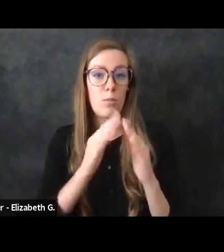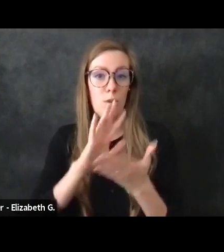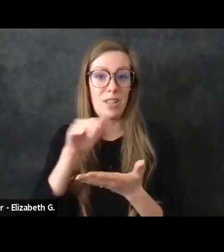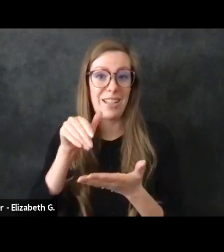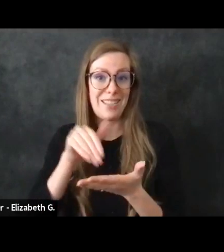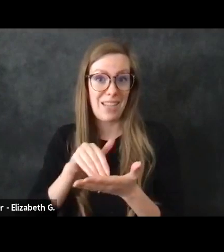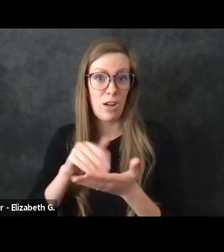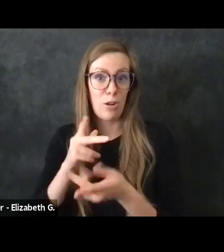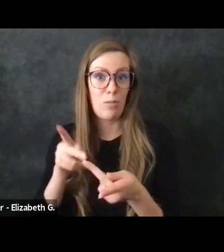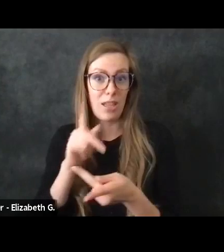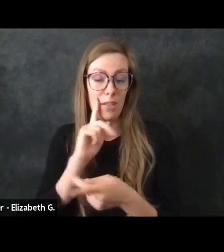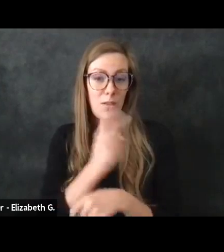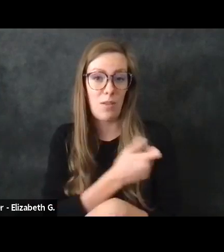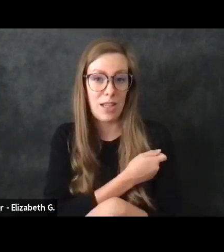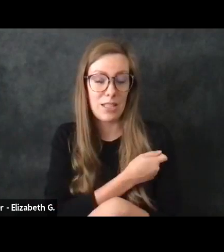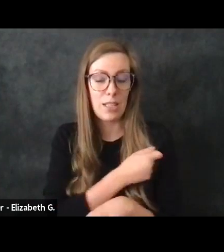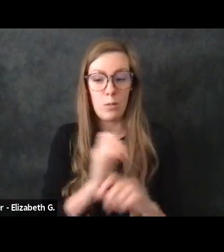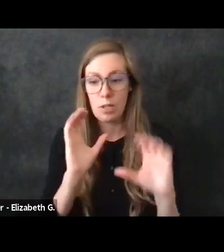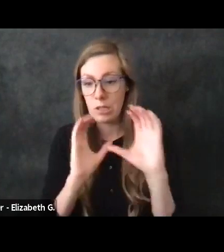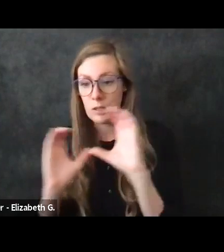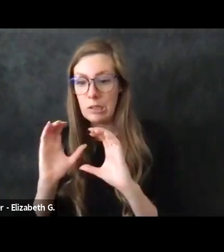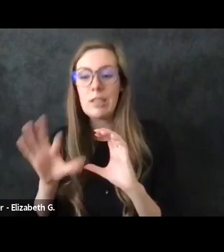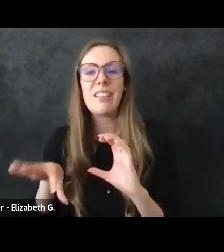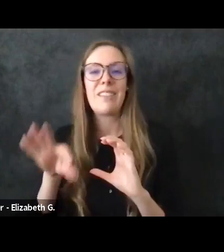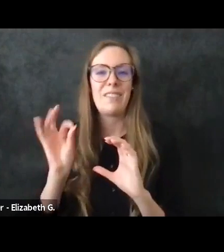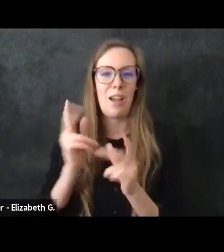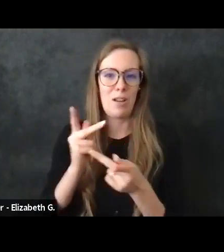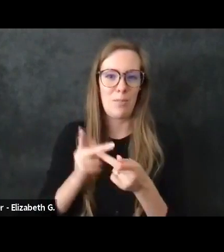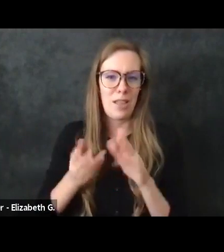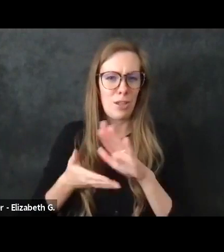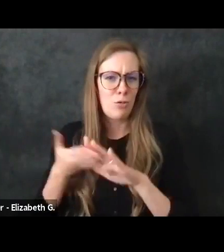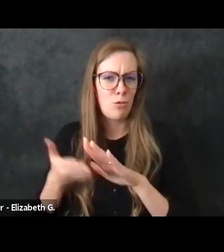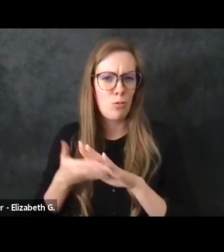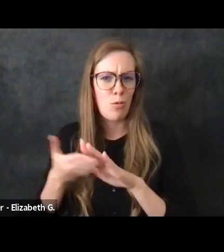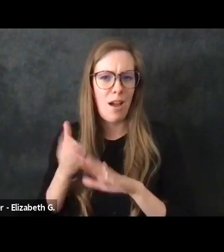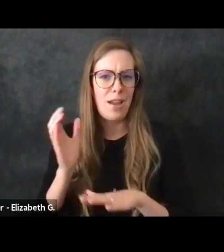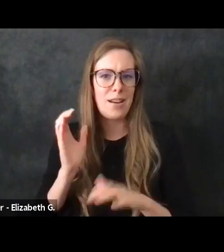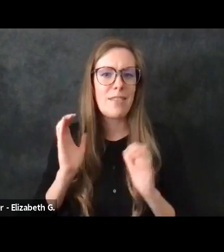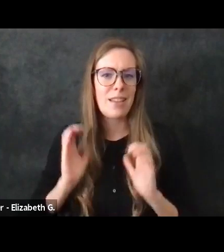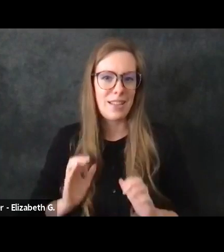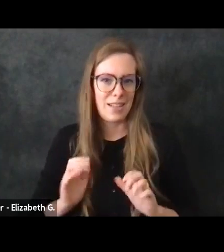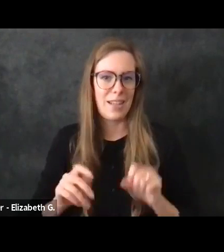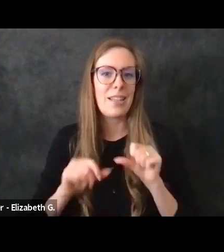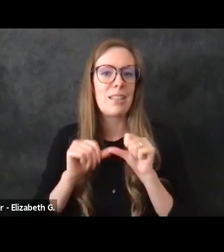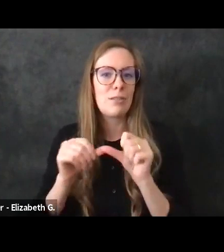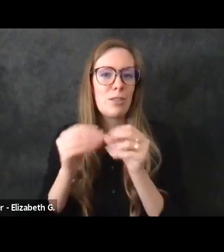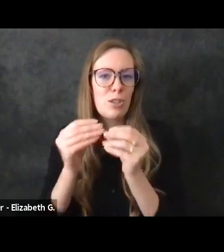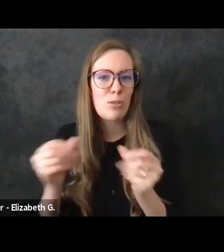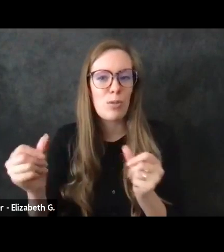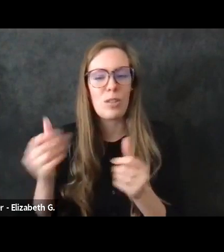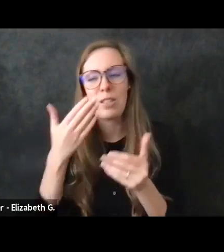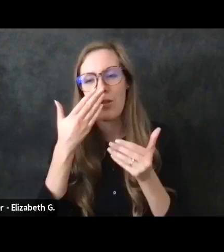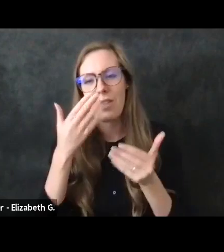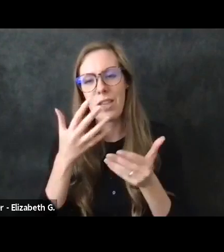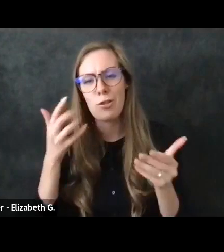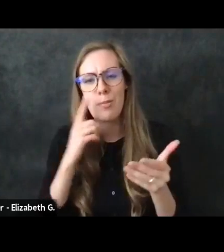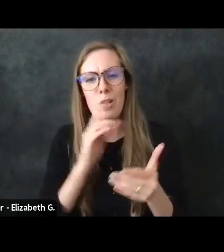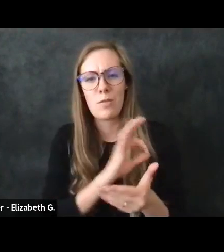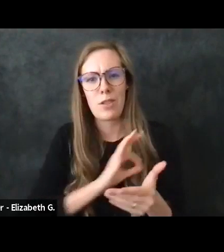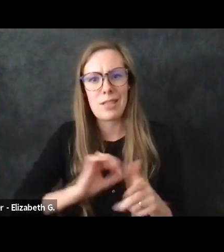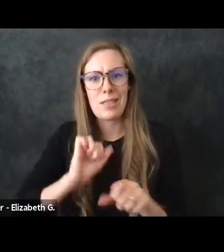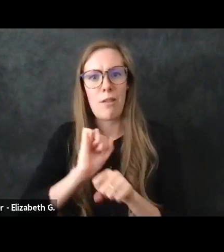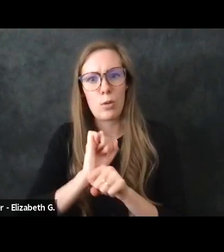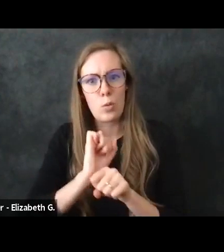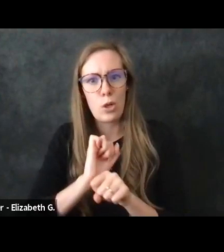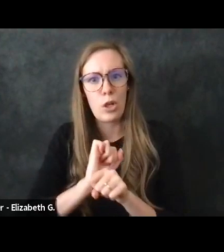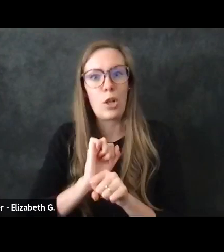found the resources needed to keep that clinic operating without any break in service. So thank you so much to the county staff who worked around the clock to